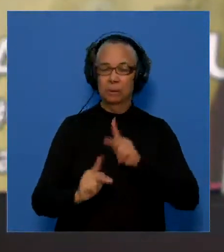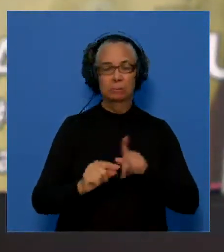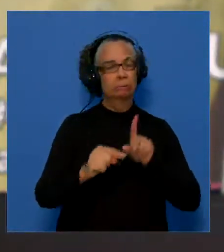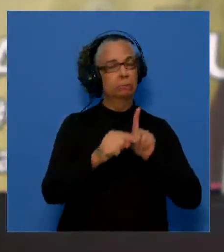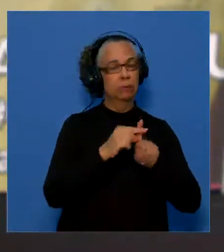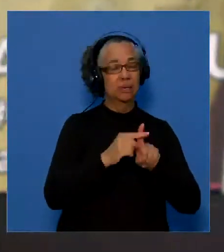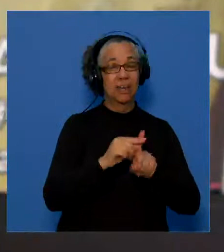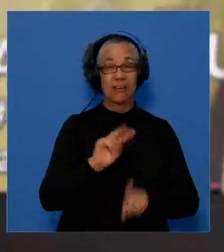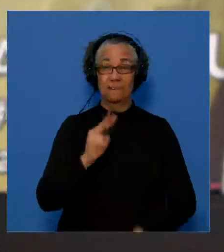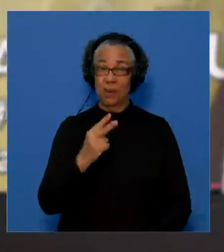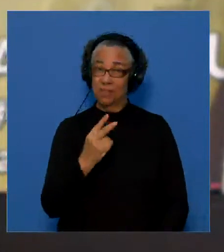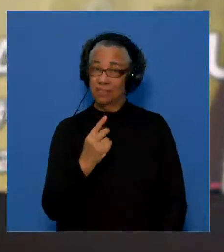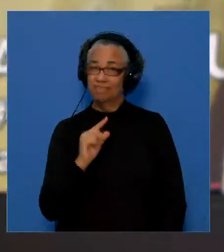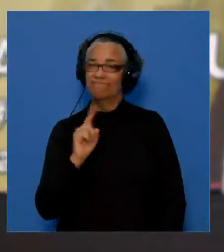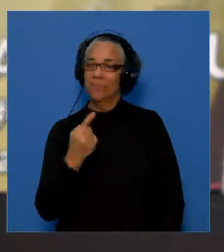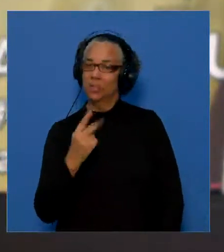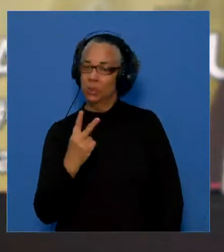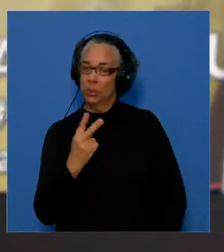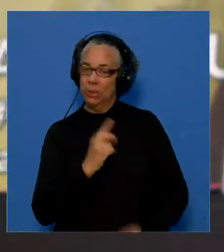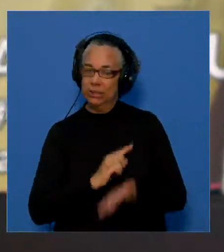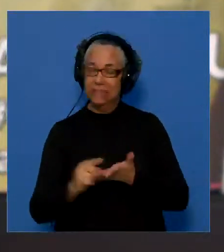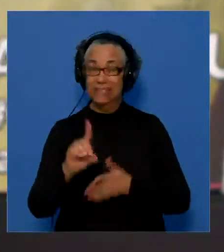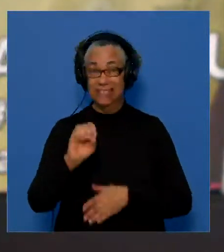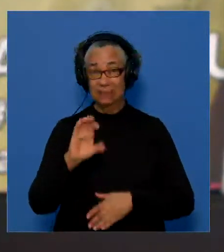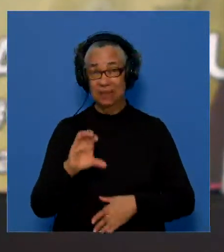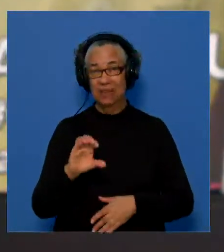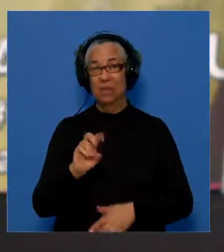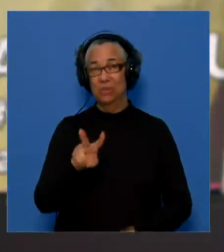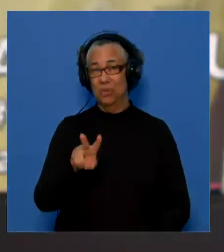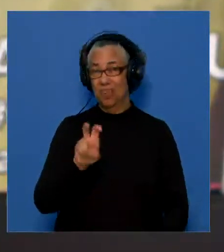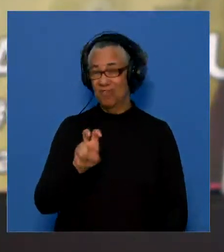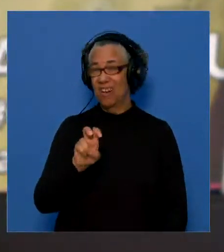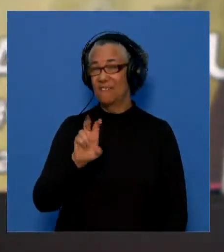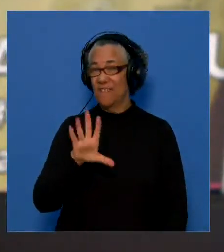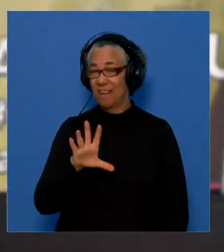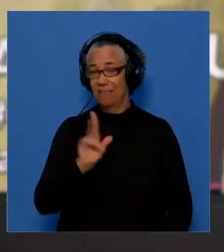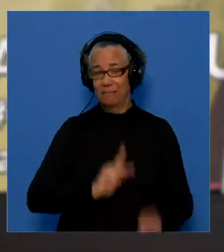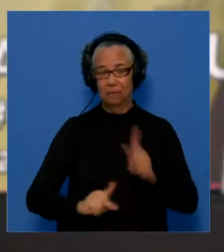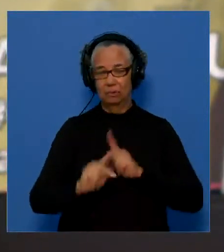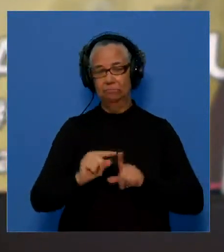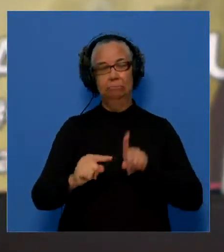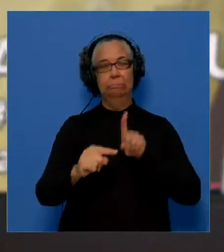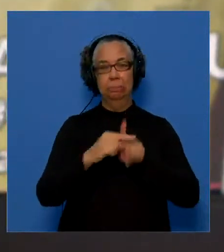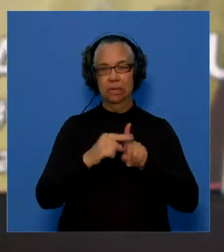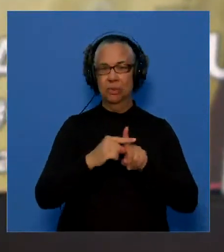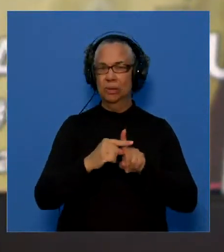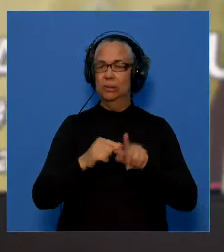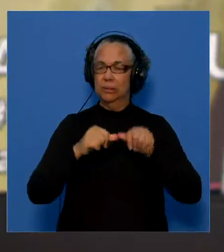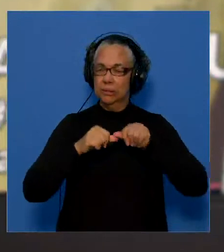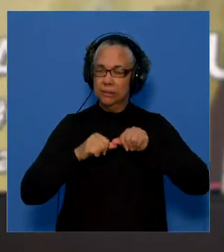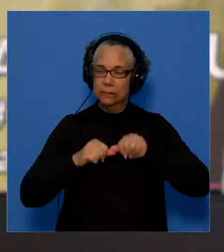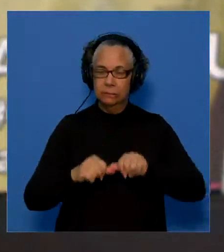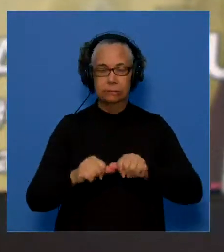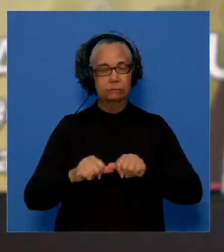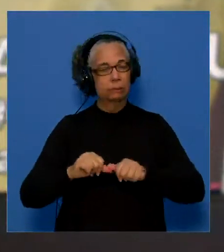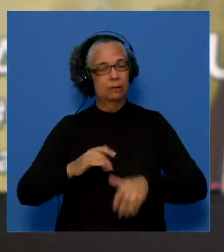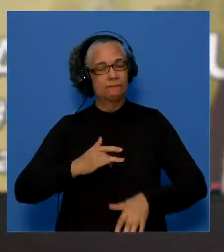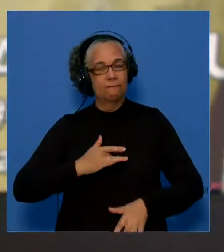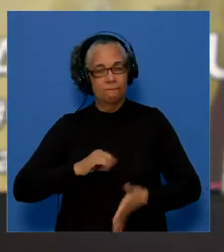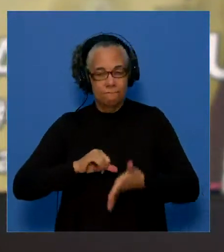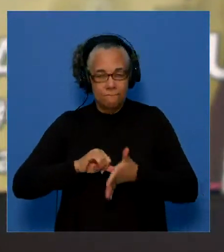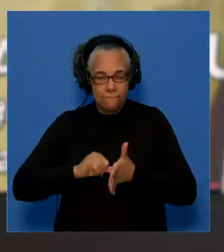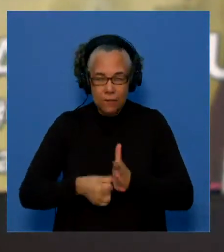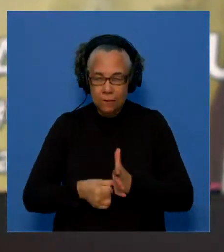of December, 205 people tested positive, and we continue to feel the impact of the transmission which